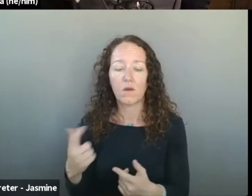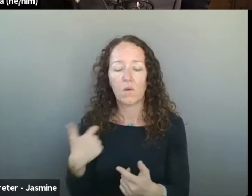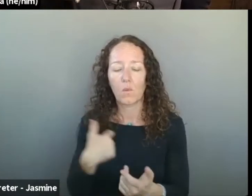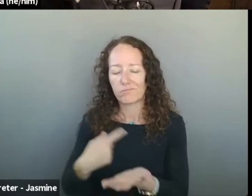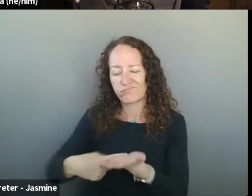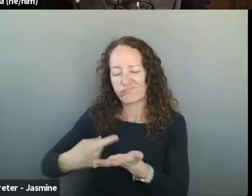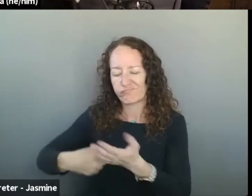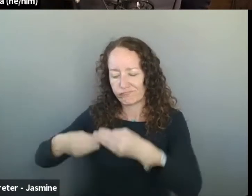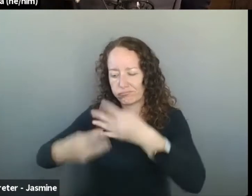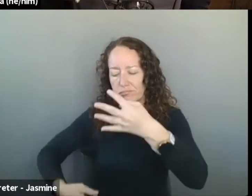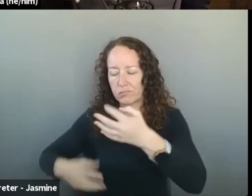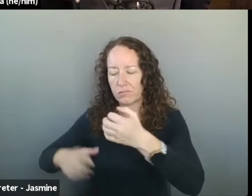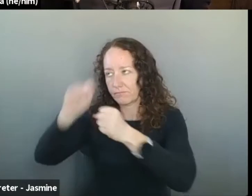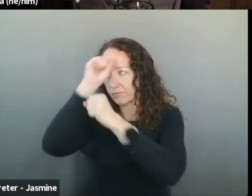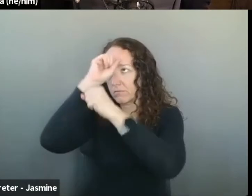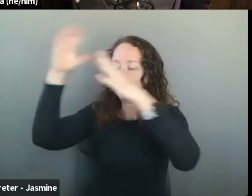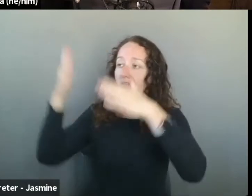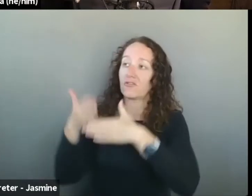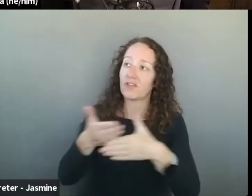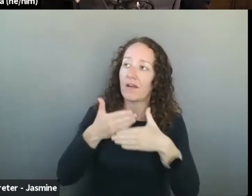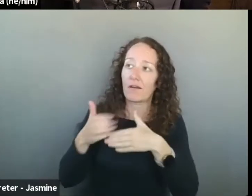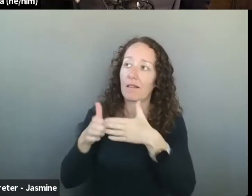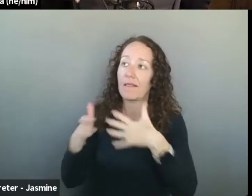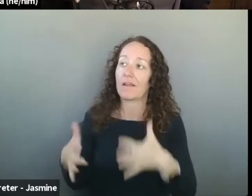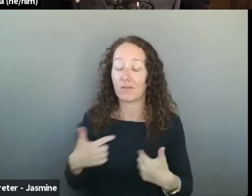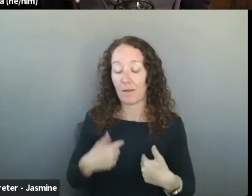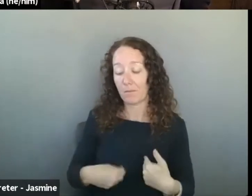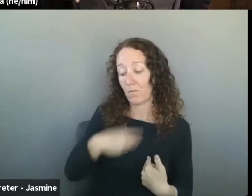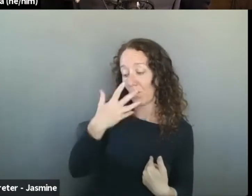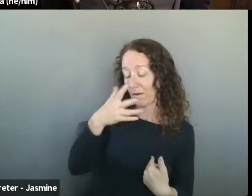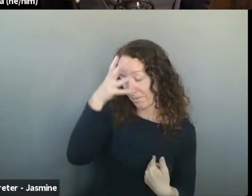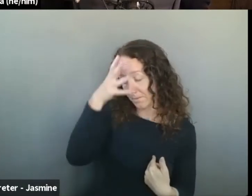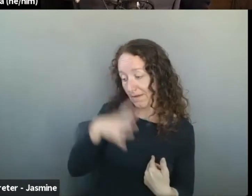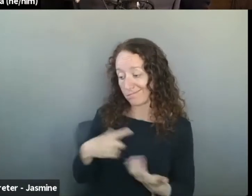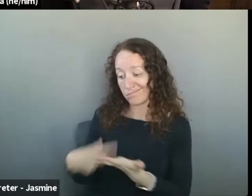As a white man who talks to a lot of white guys